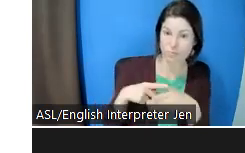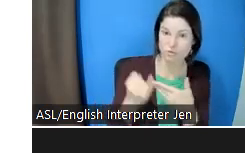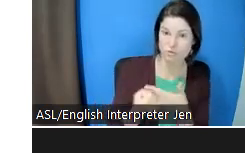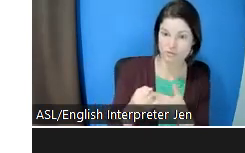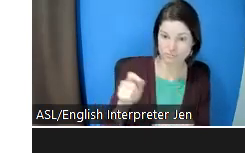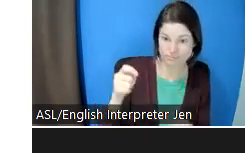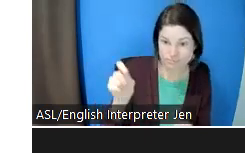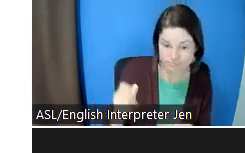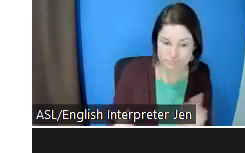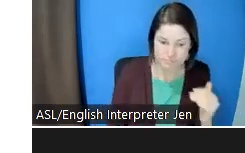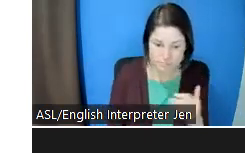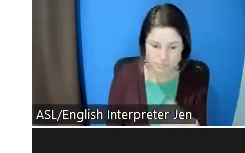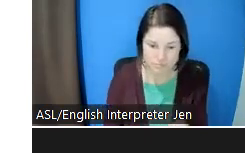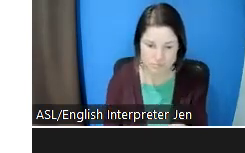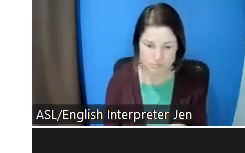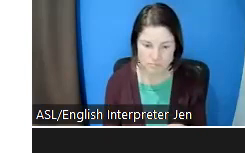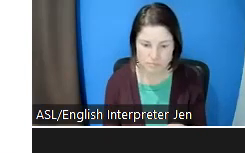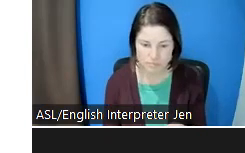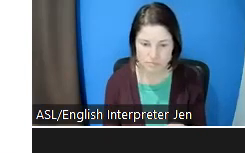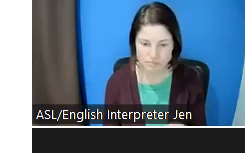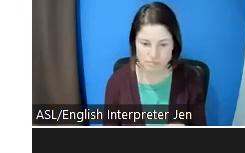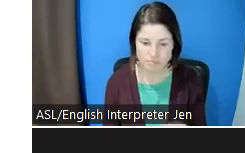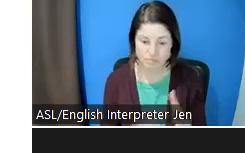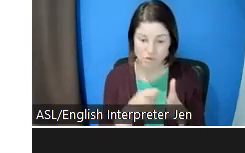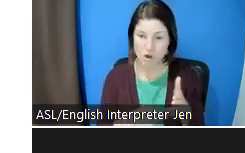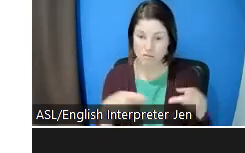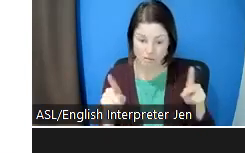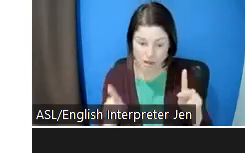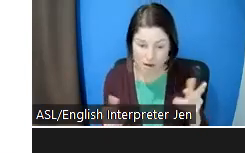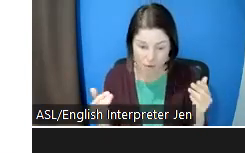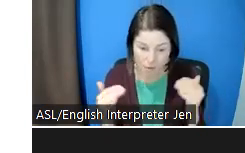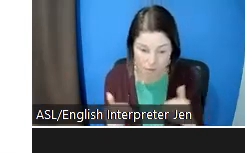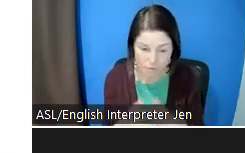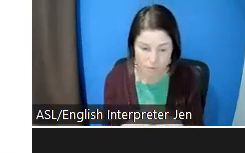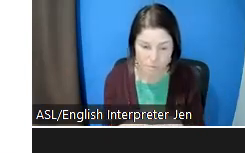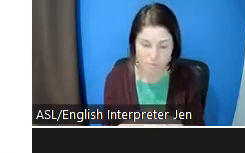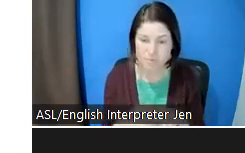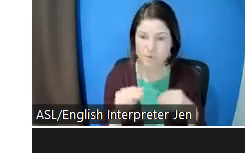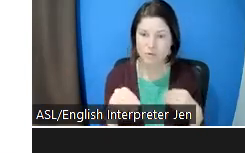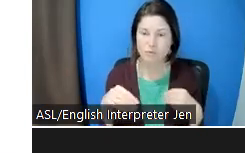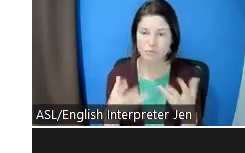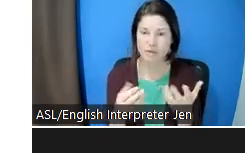required insurance if necessary.